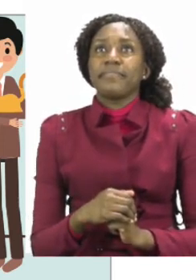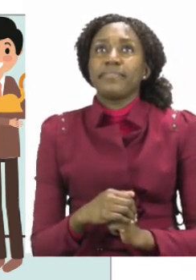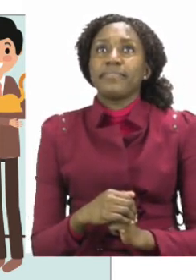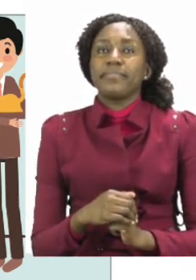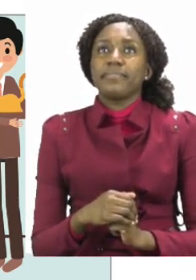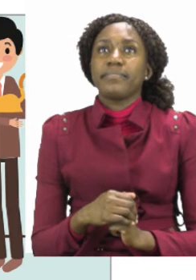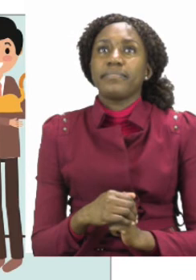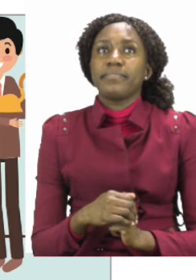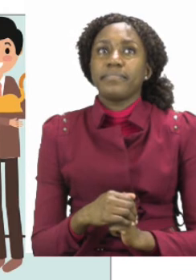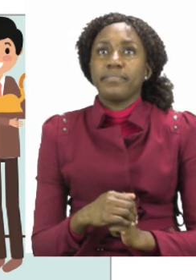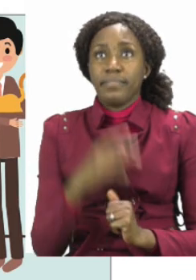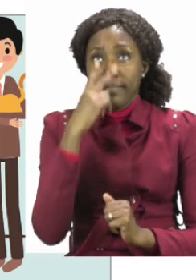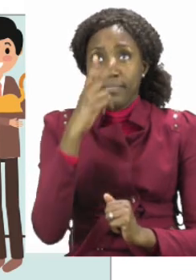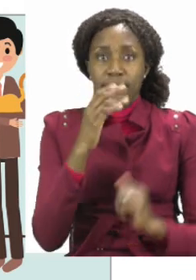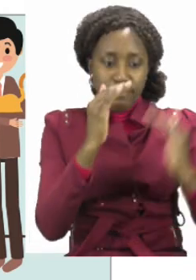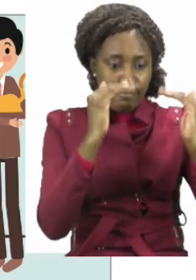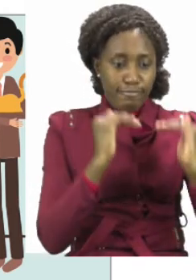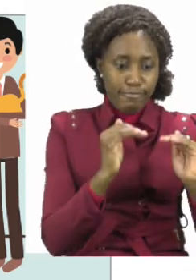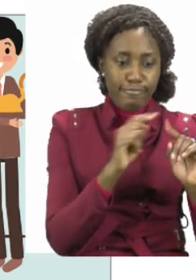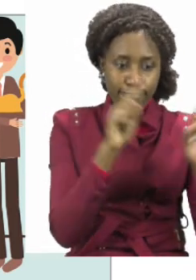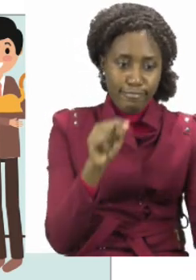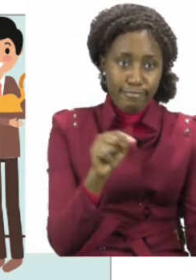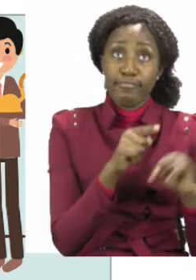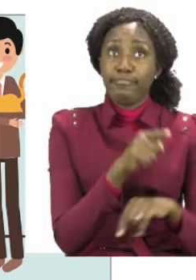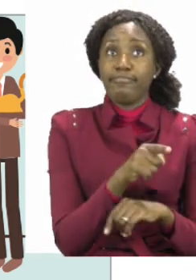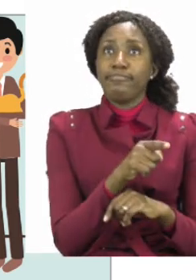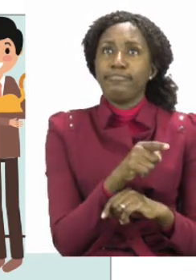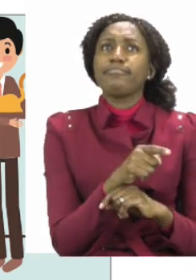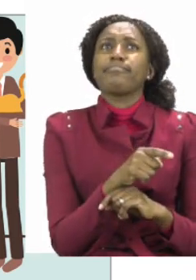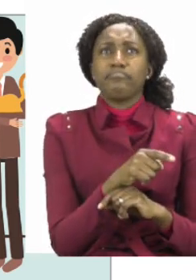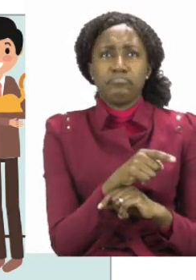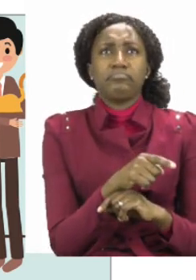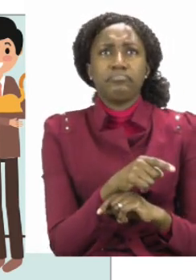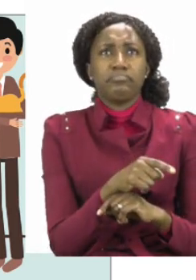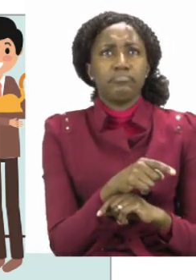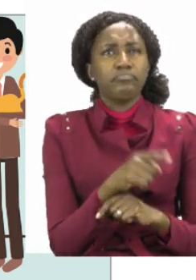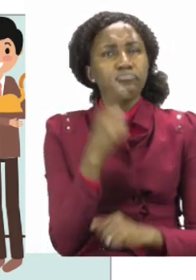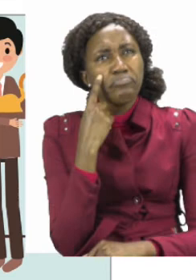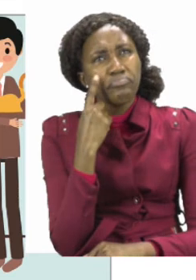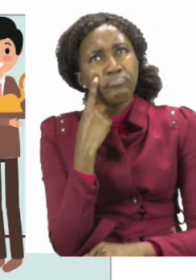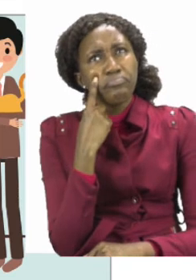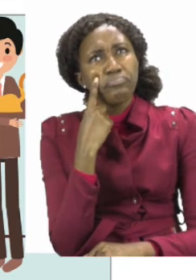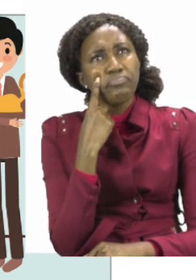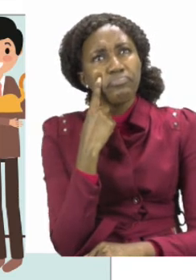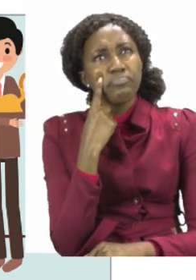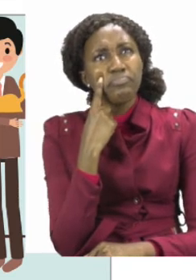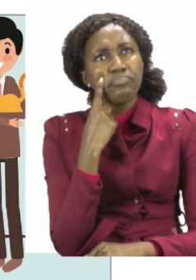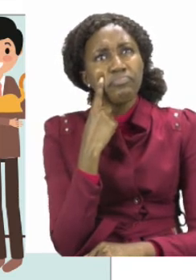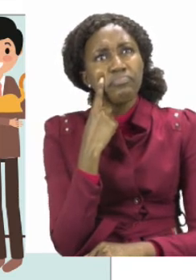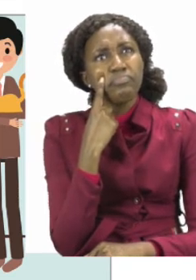Let's look at the third picture. Now here you will see a